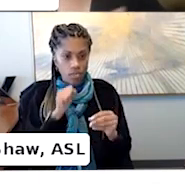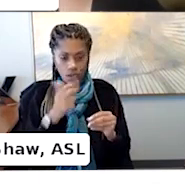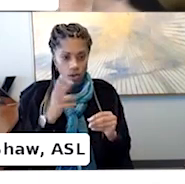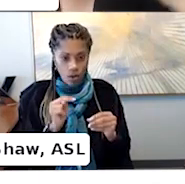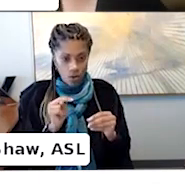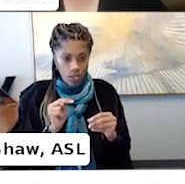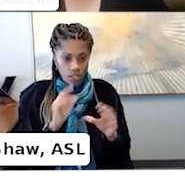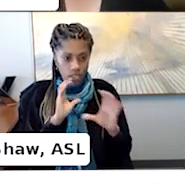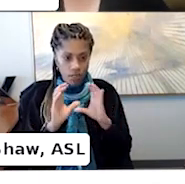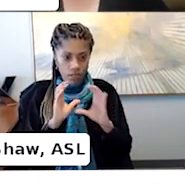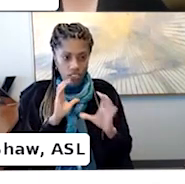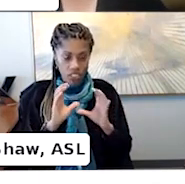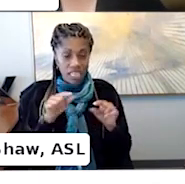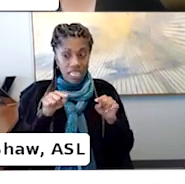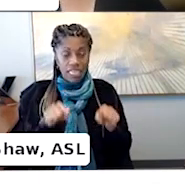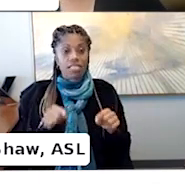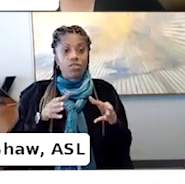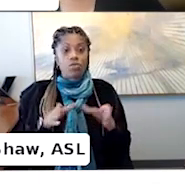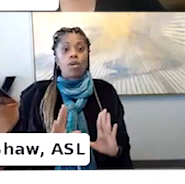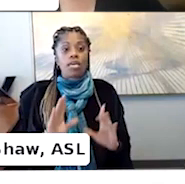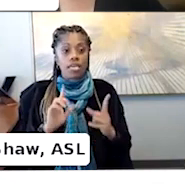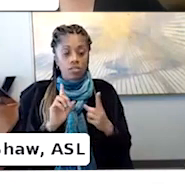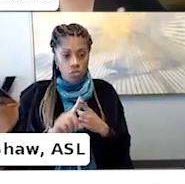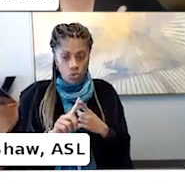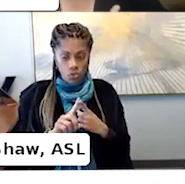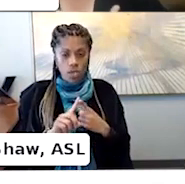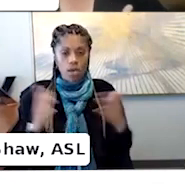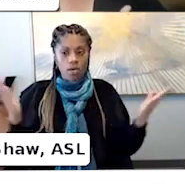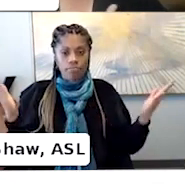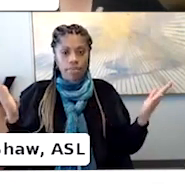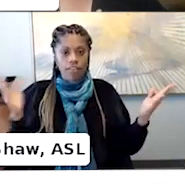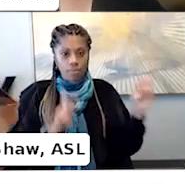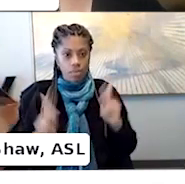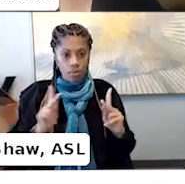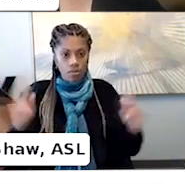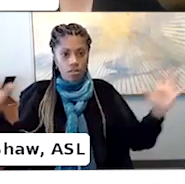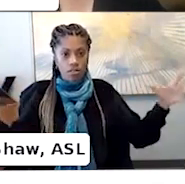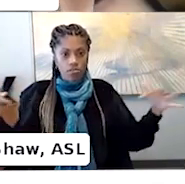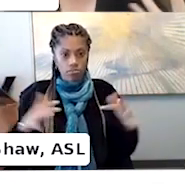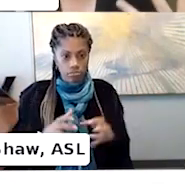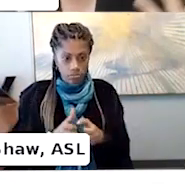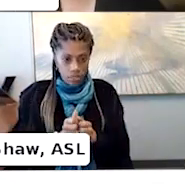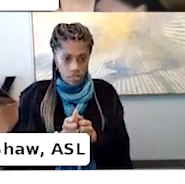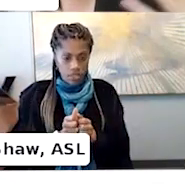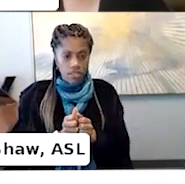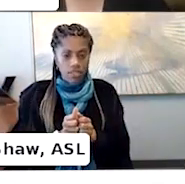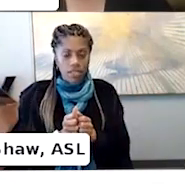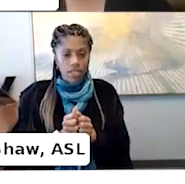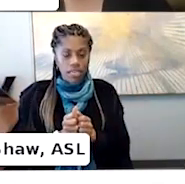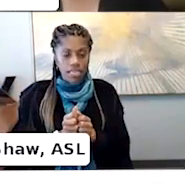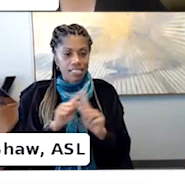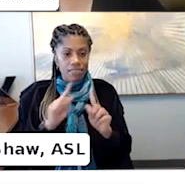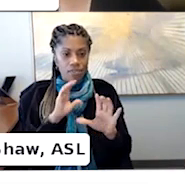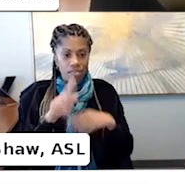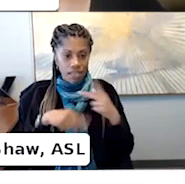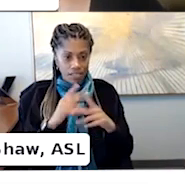This is a way of facilitating and bringing people together. And so really encourage you to bring people together in conversation